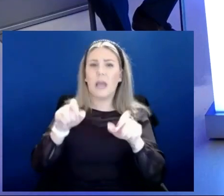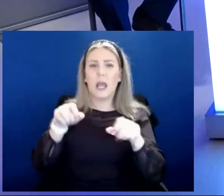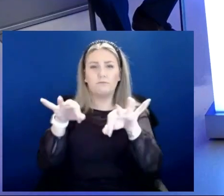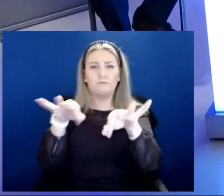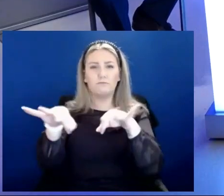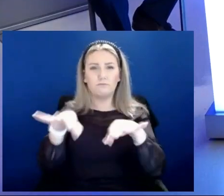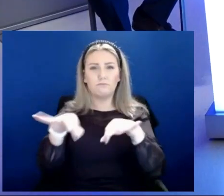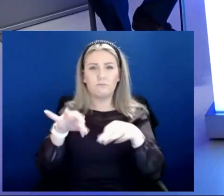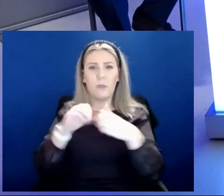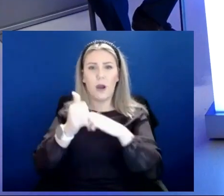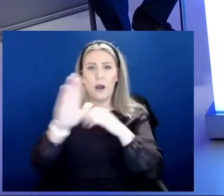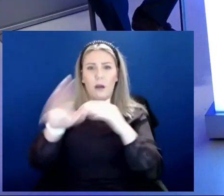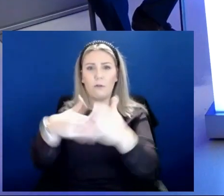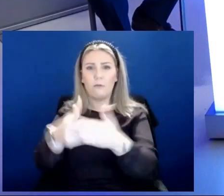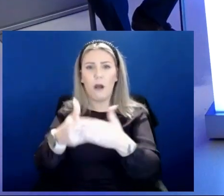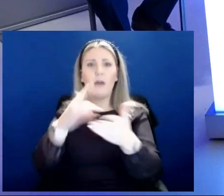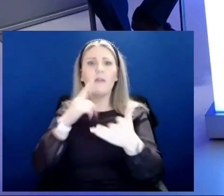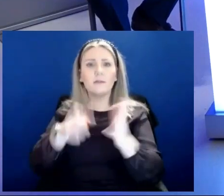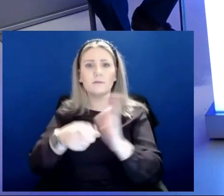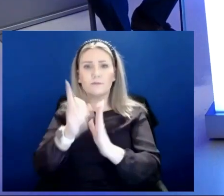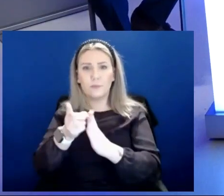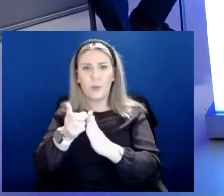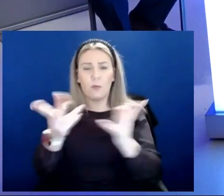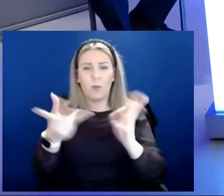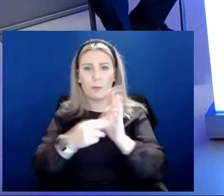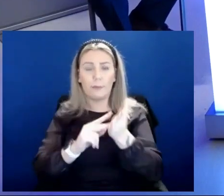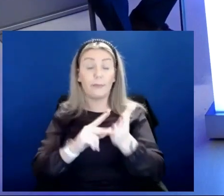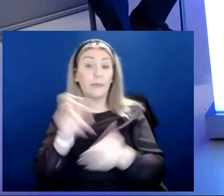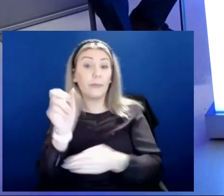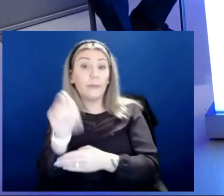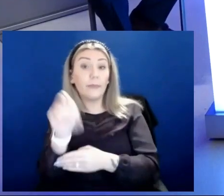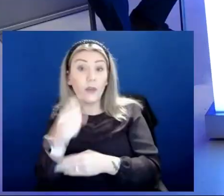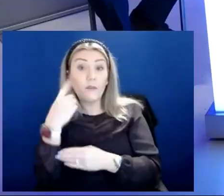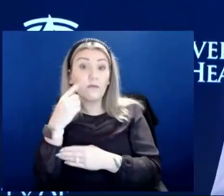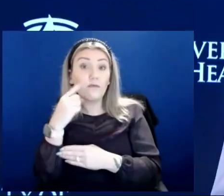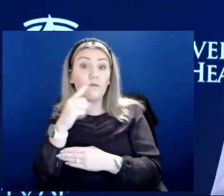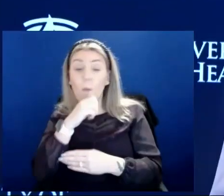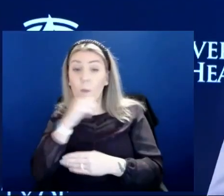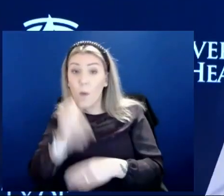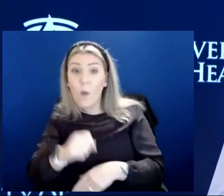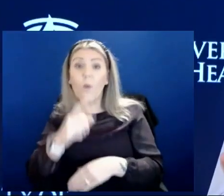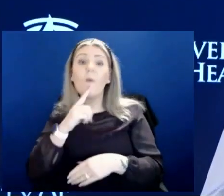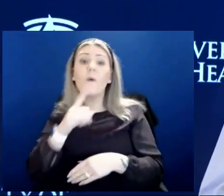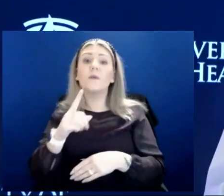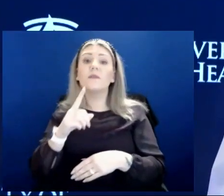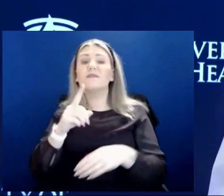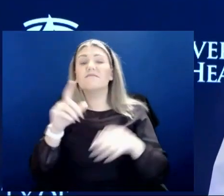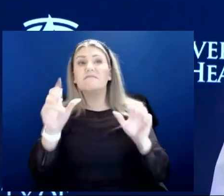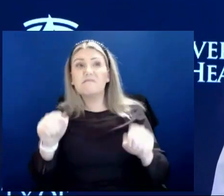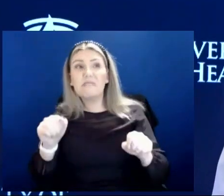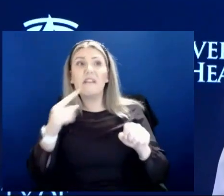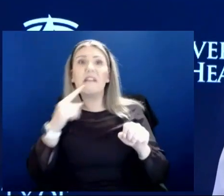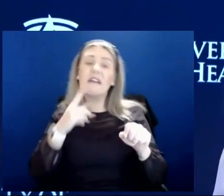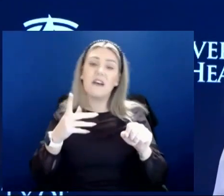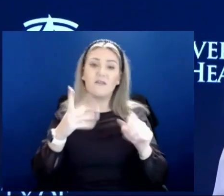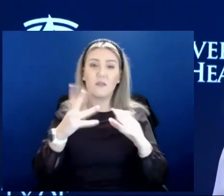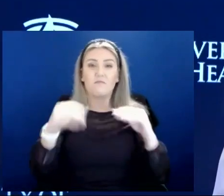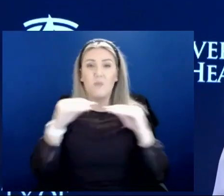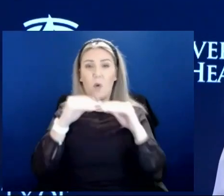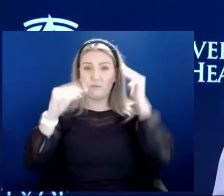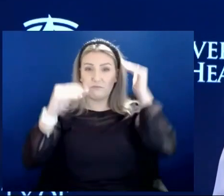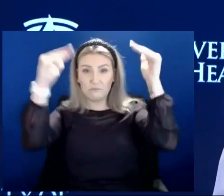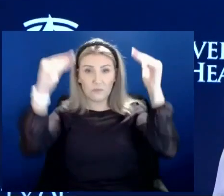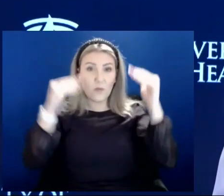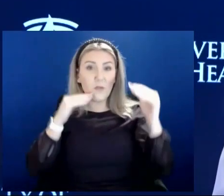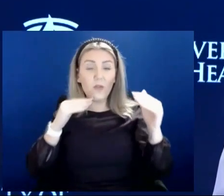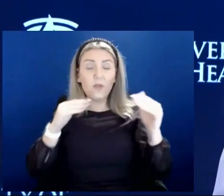really means, right? Right. For older children, we can have more adult-like conversations. Again, parents know their children best, and you really